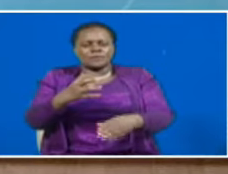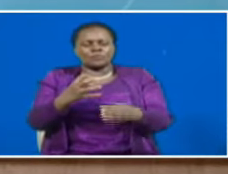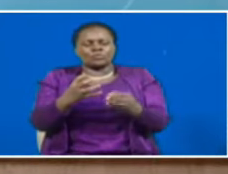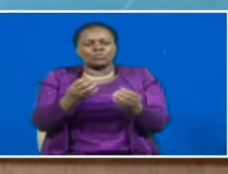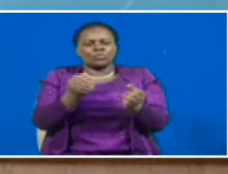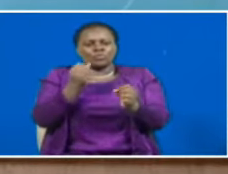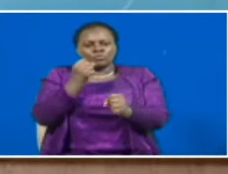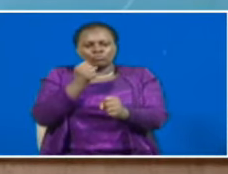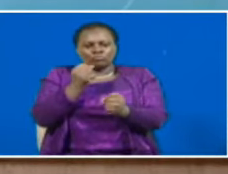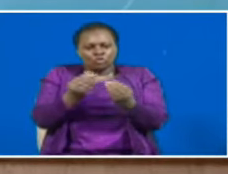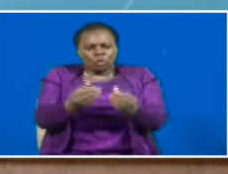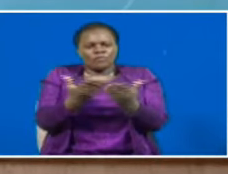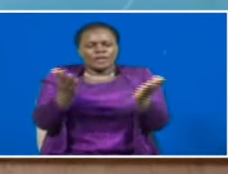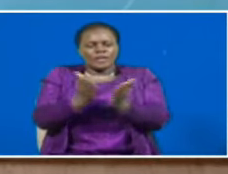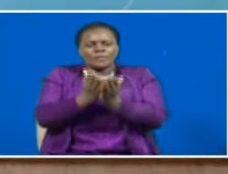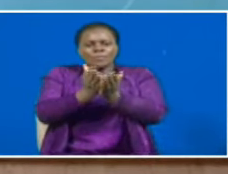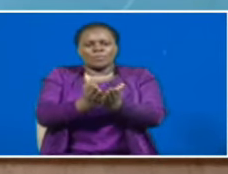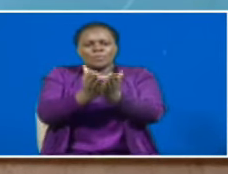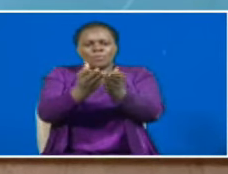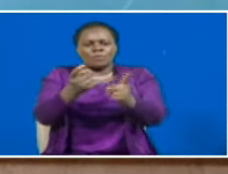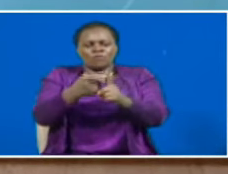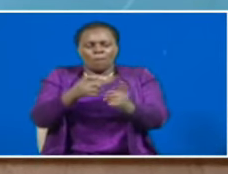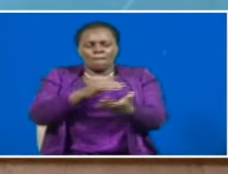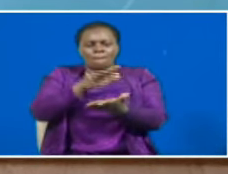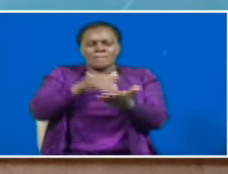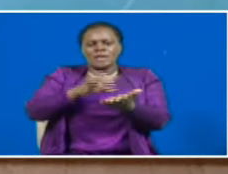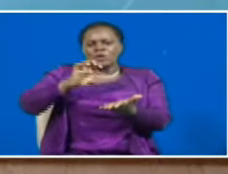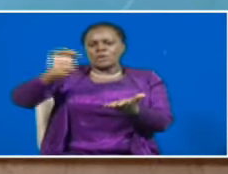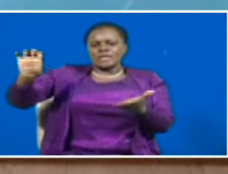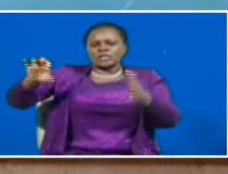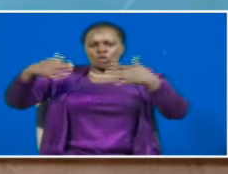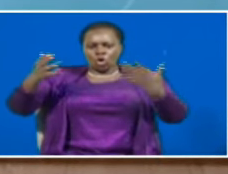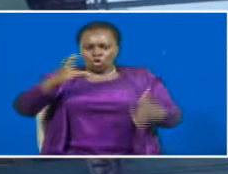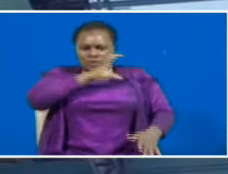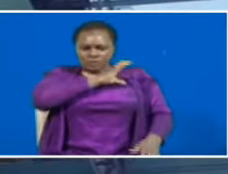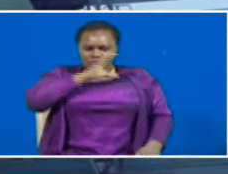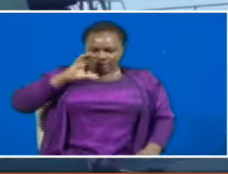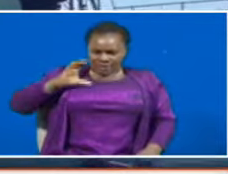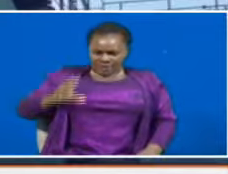any shipment coming from the Middle East or China.